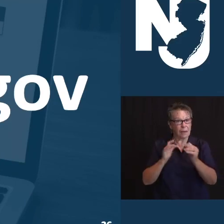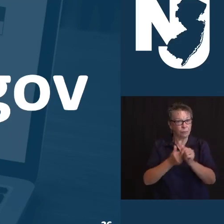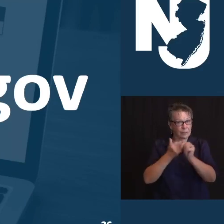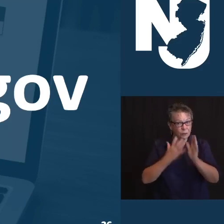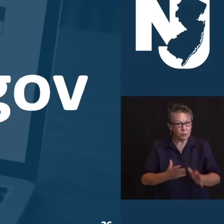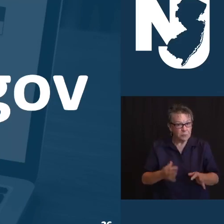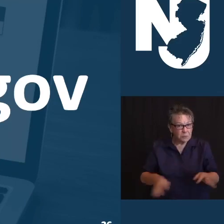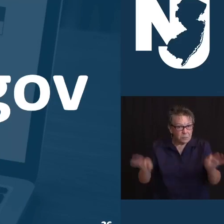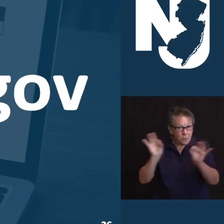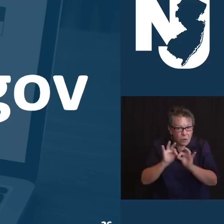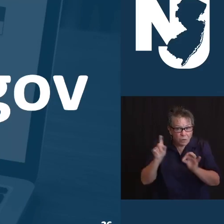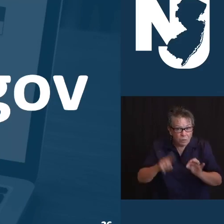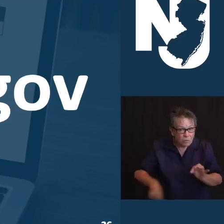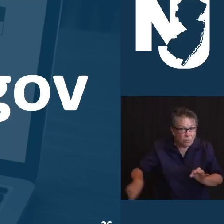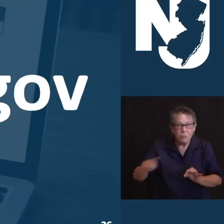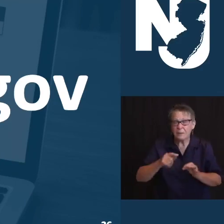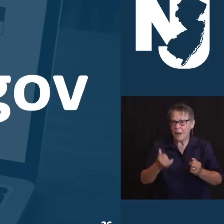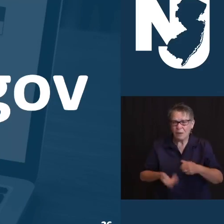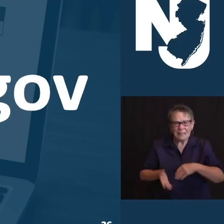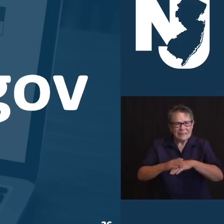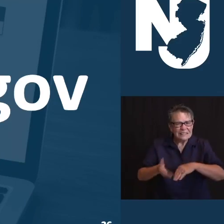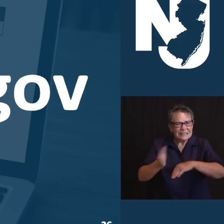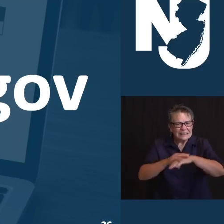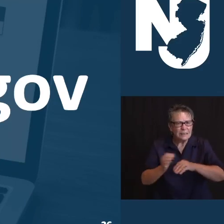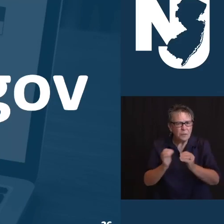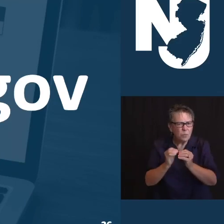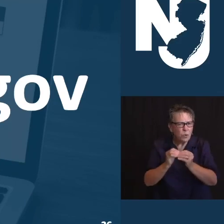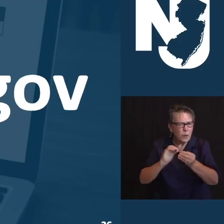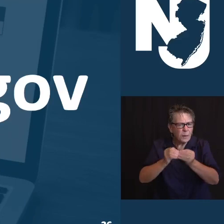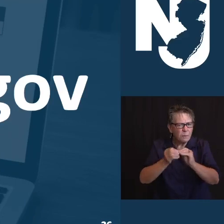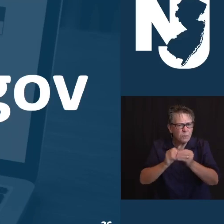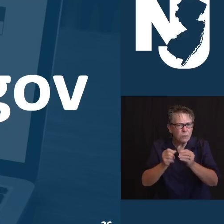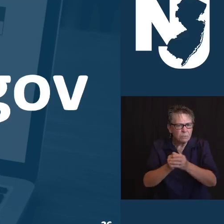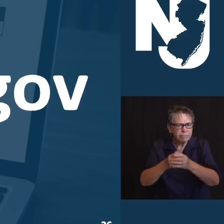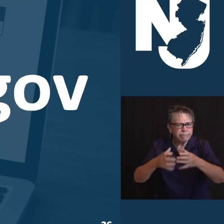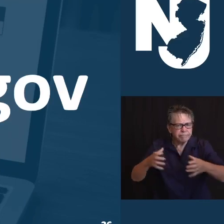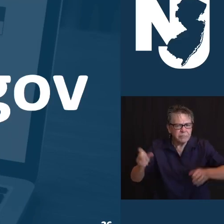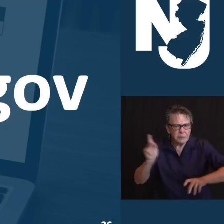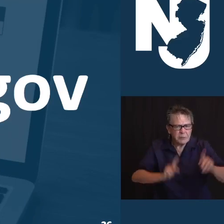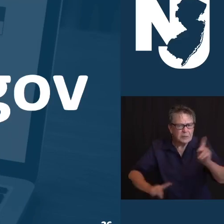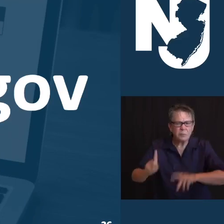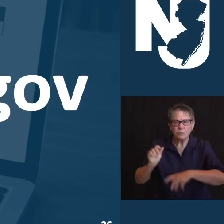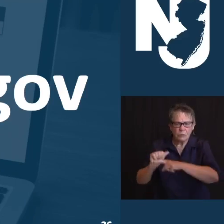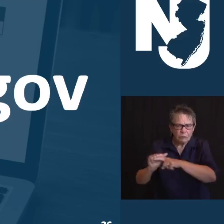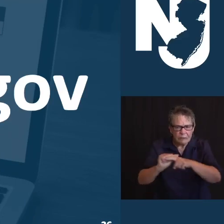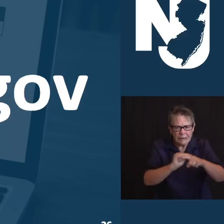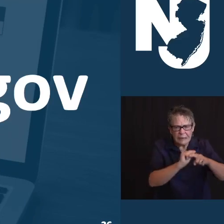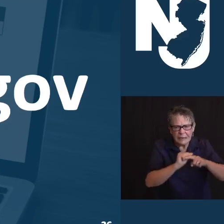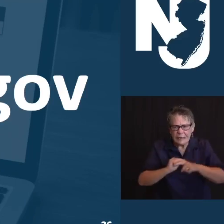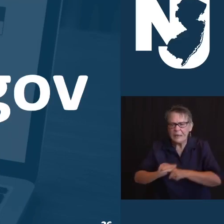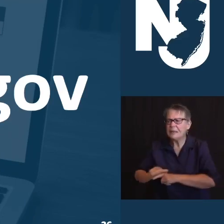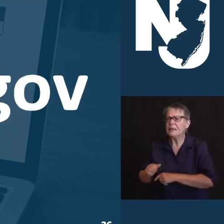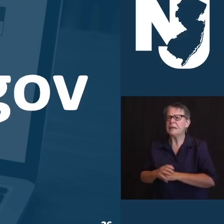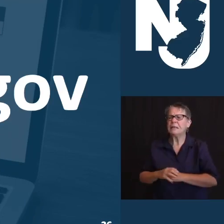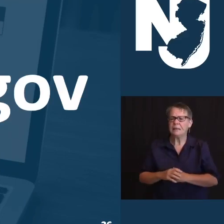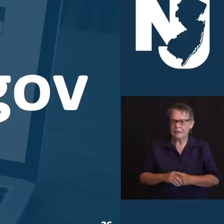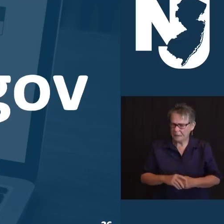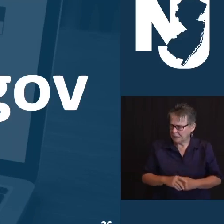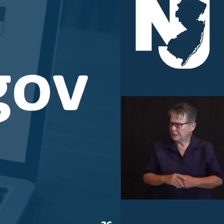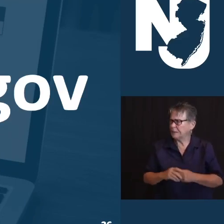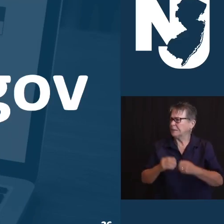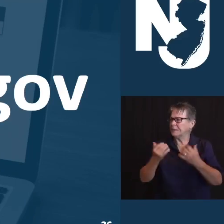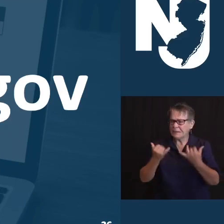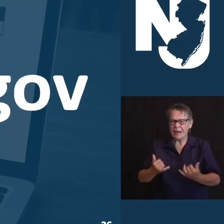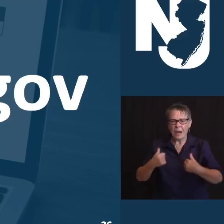well as the percentage of individuals being reached through this critical initiative. Our goal for phase 1 of this program